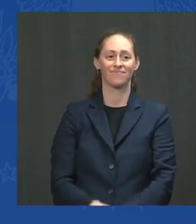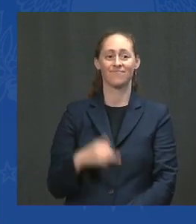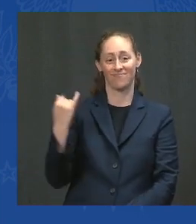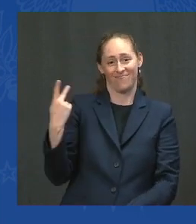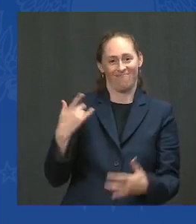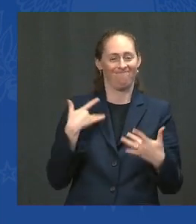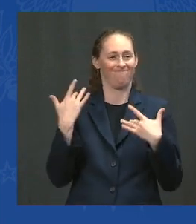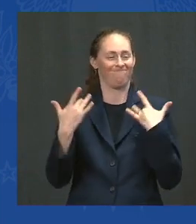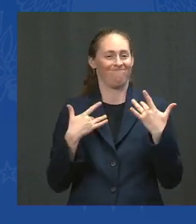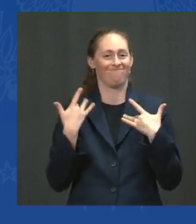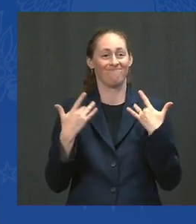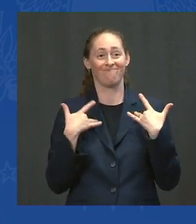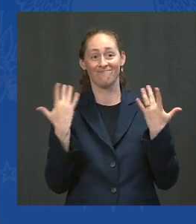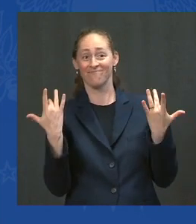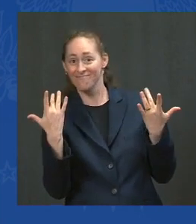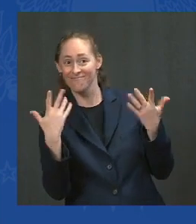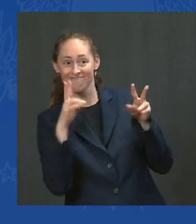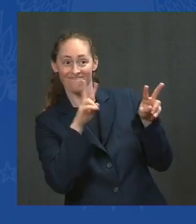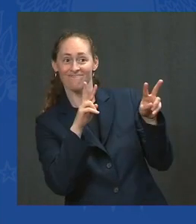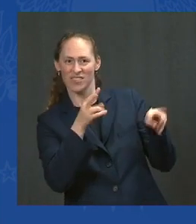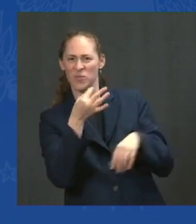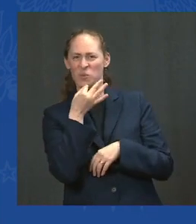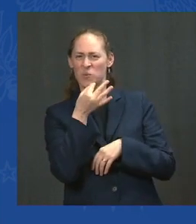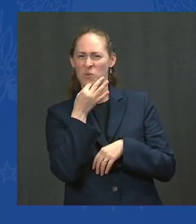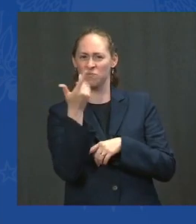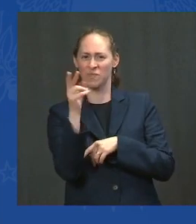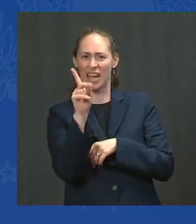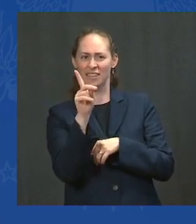be expecting our first grandchild in September.